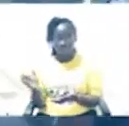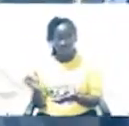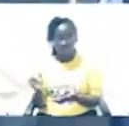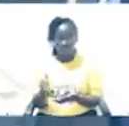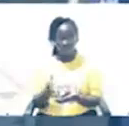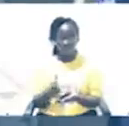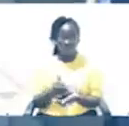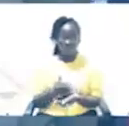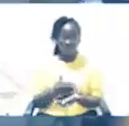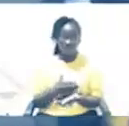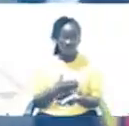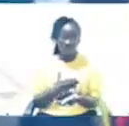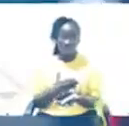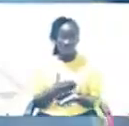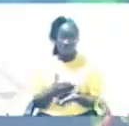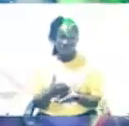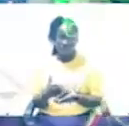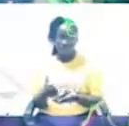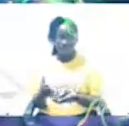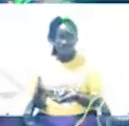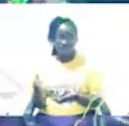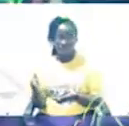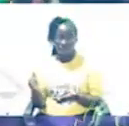longing for pardon